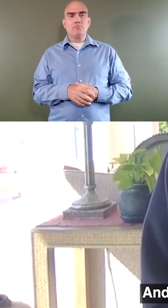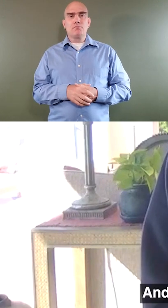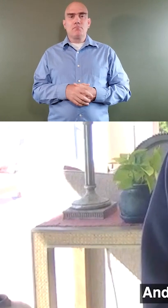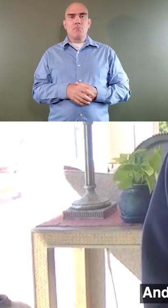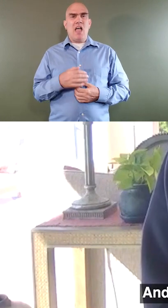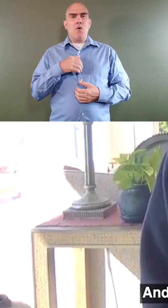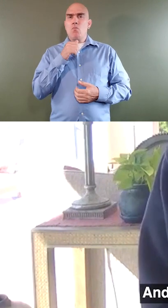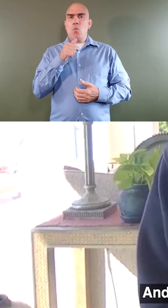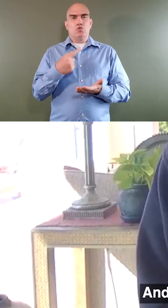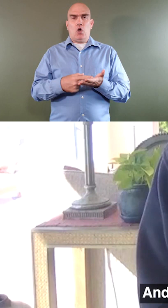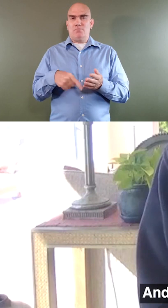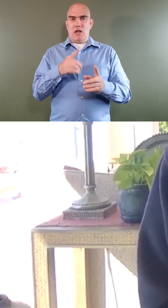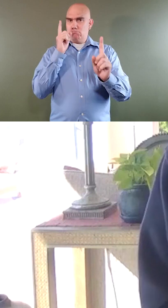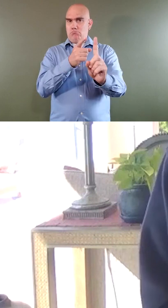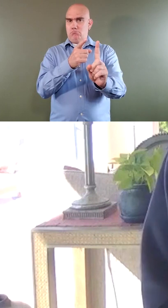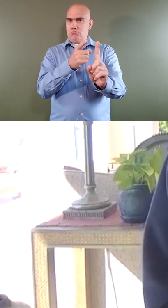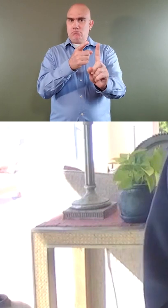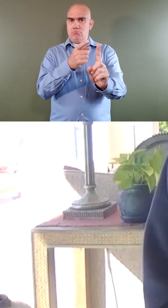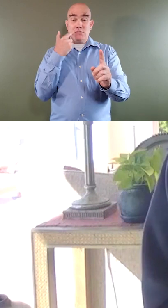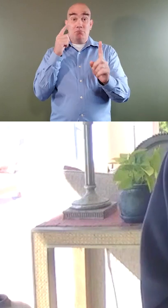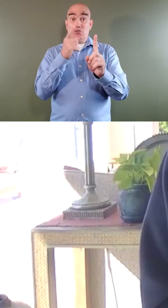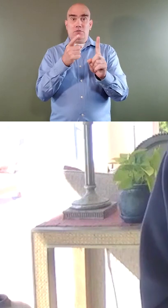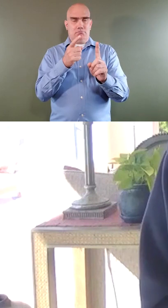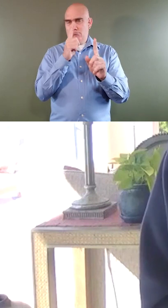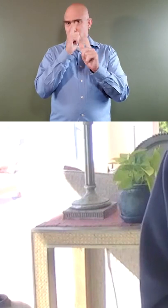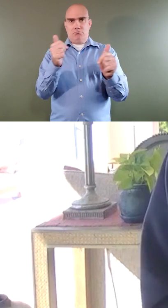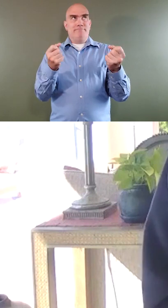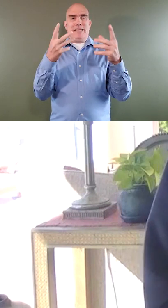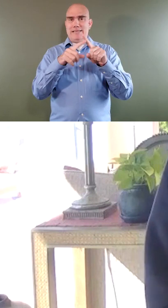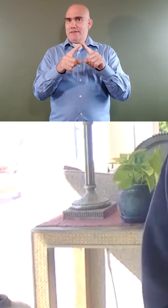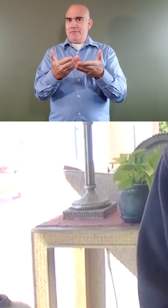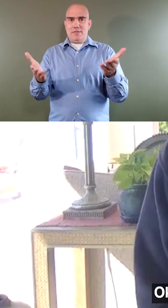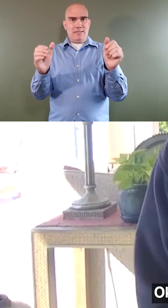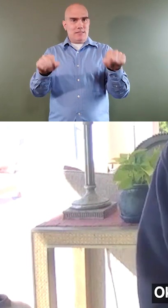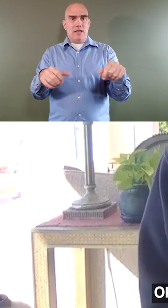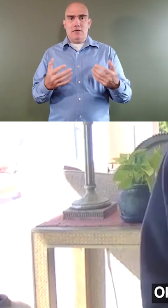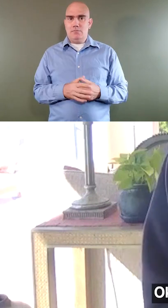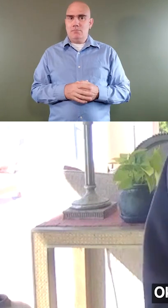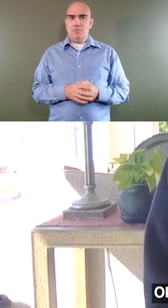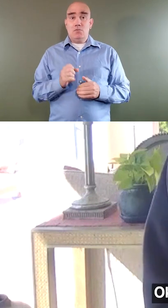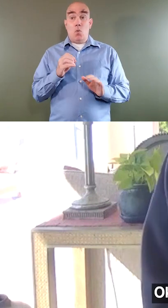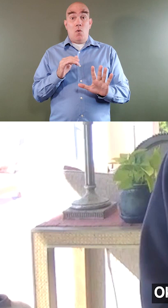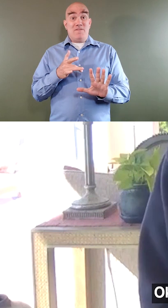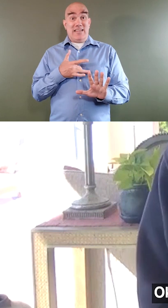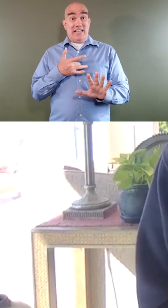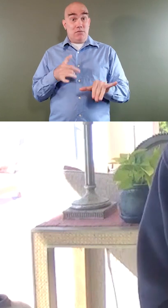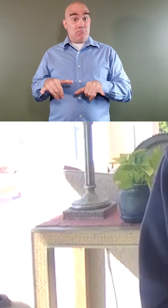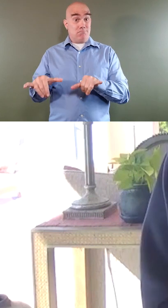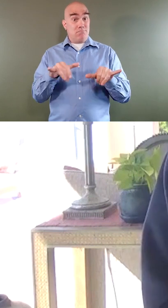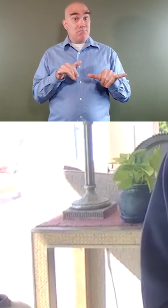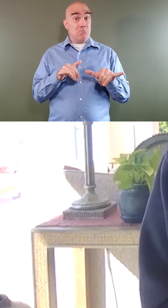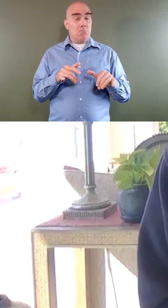And I won't talk about the objective because the objective can be many different things. Okay, so the feeling is the same,